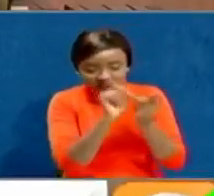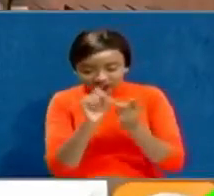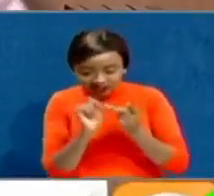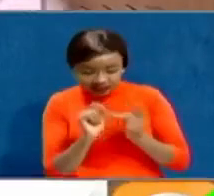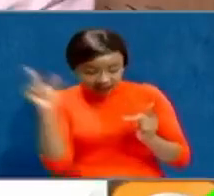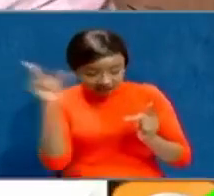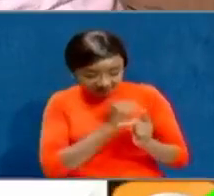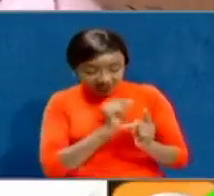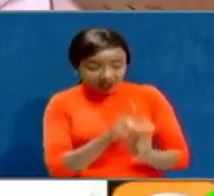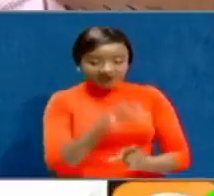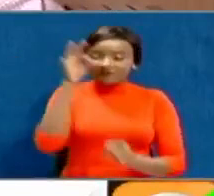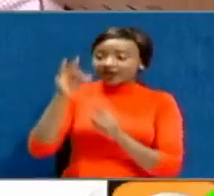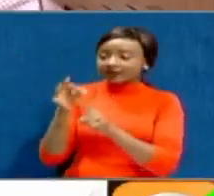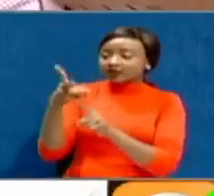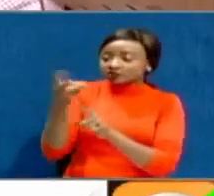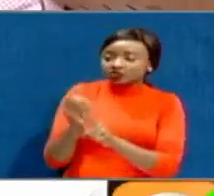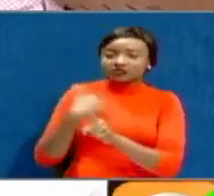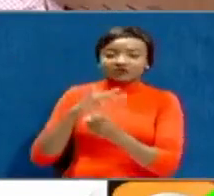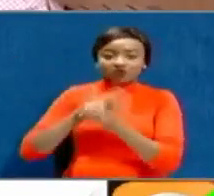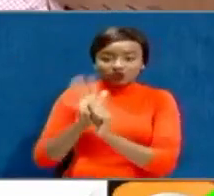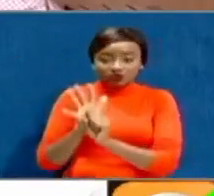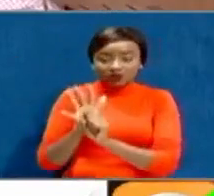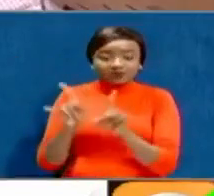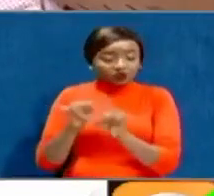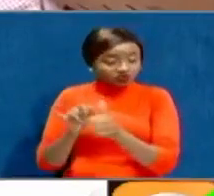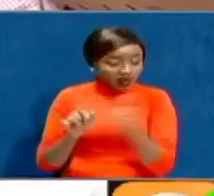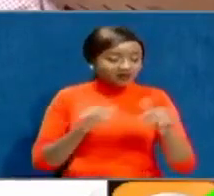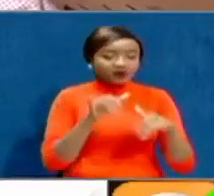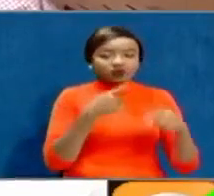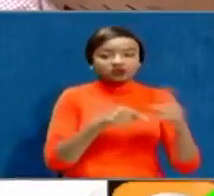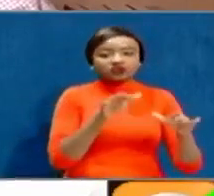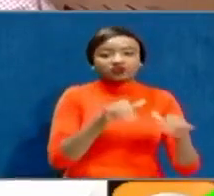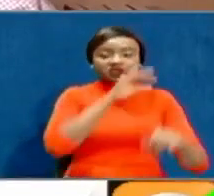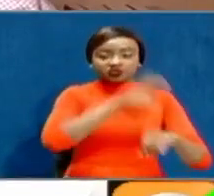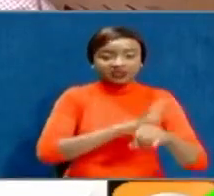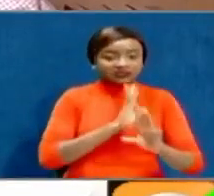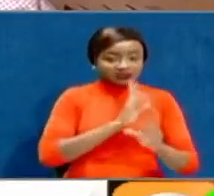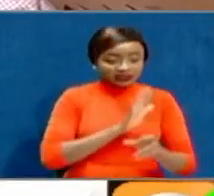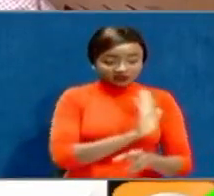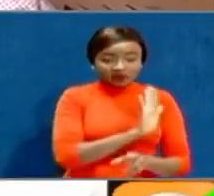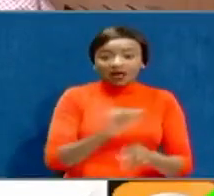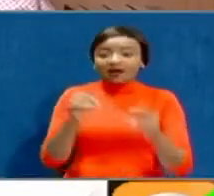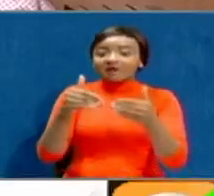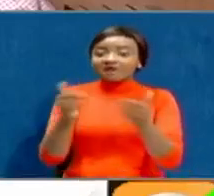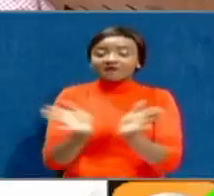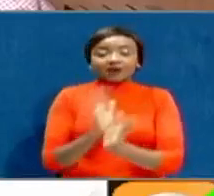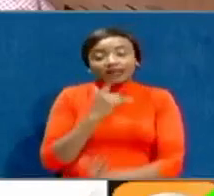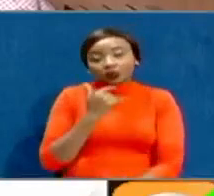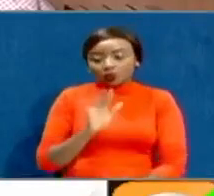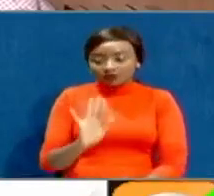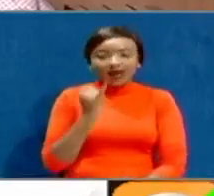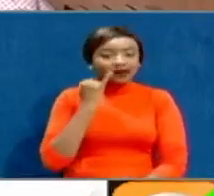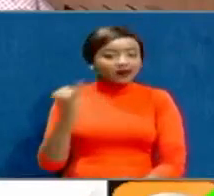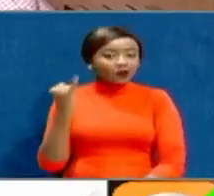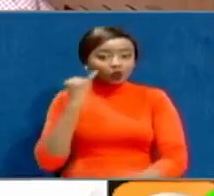may change as others are still receiving their results. This is what happened to the family of Nakuru-based lawyer Gordon